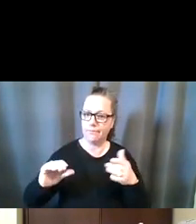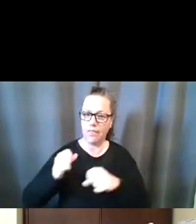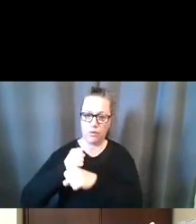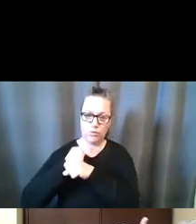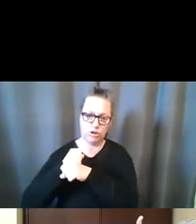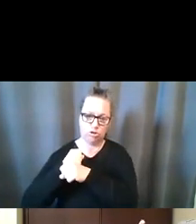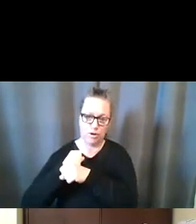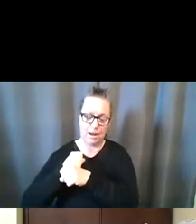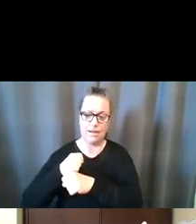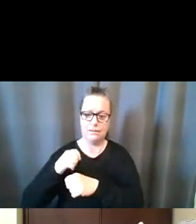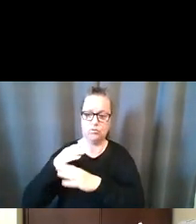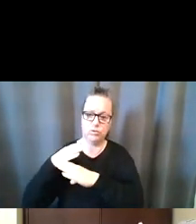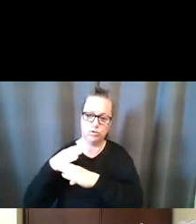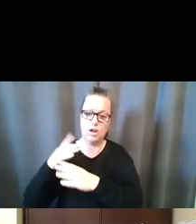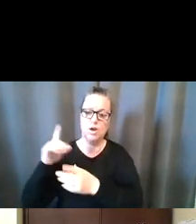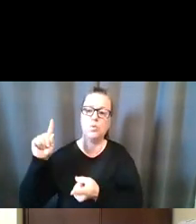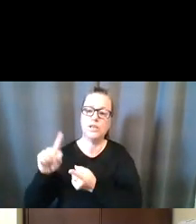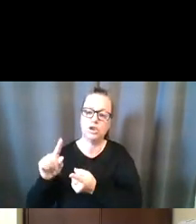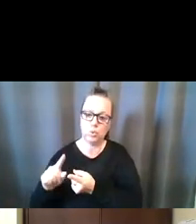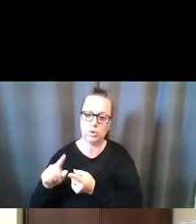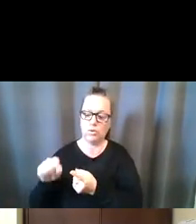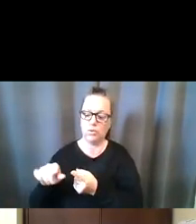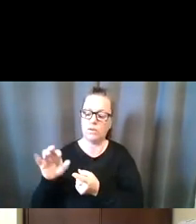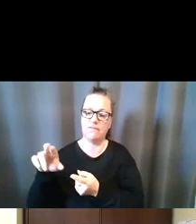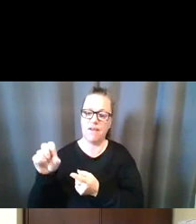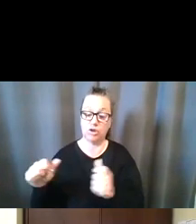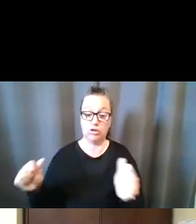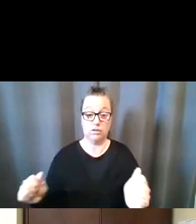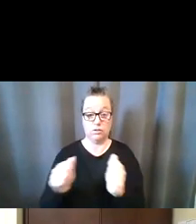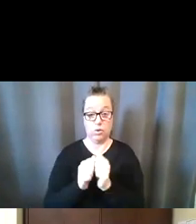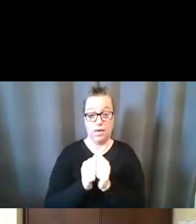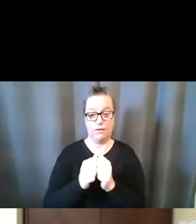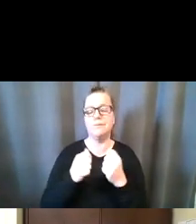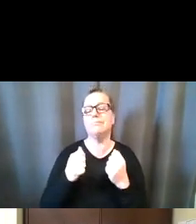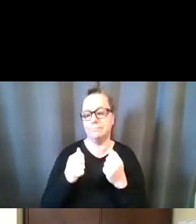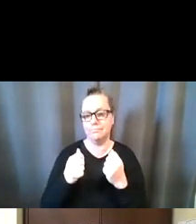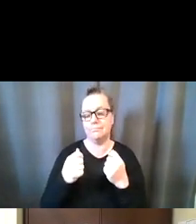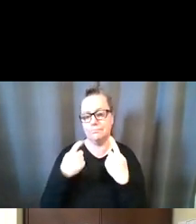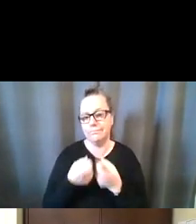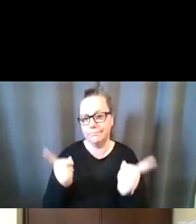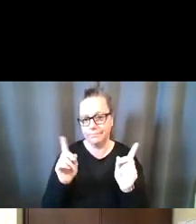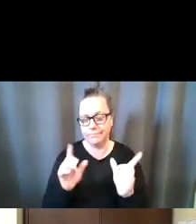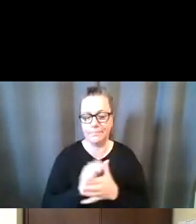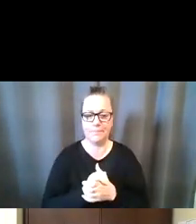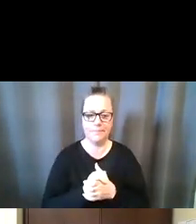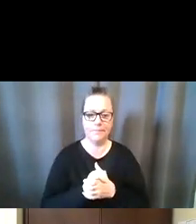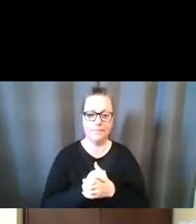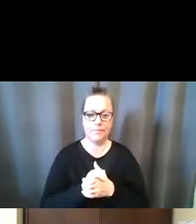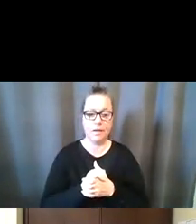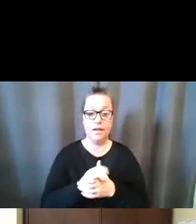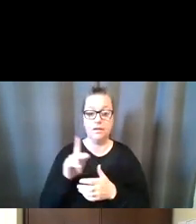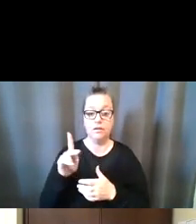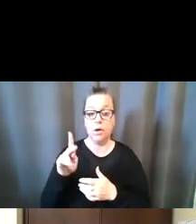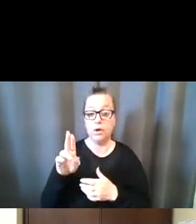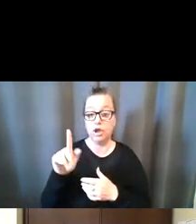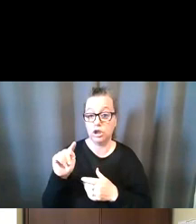restrainers, reduce the restraining factors, and together we can get this change to work and move forward. So Kurt Lewin gave